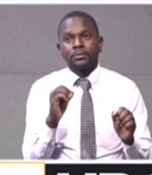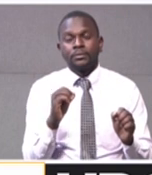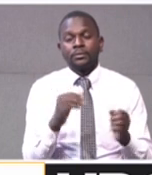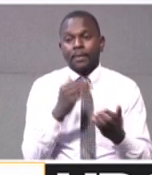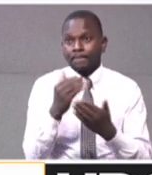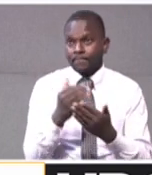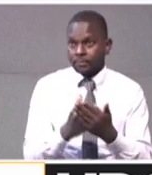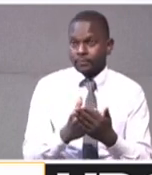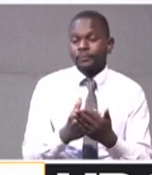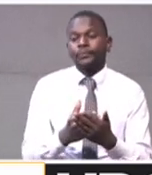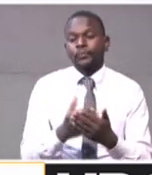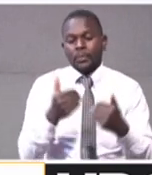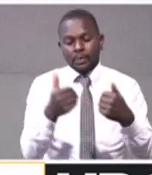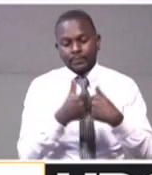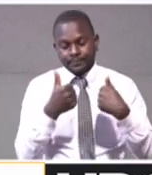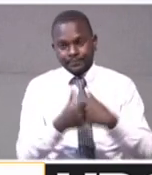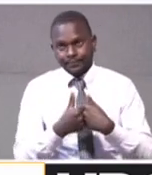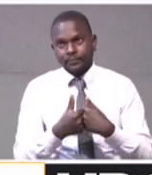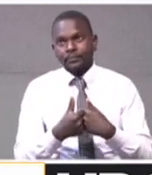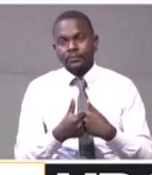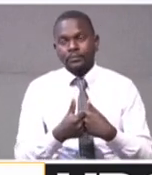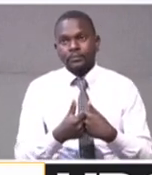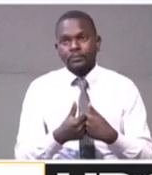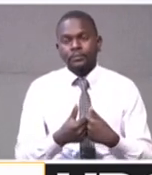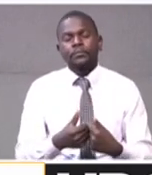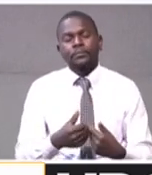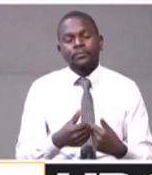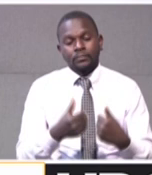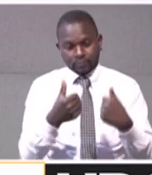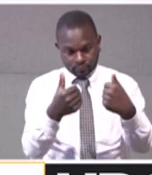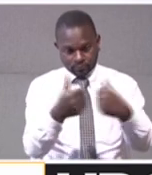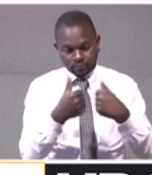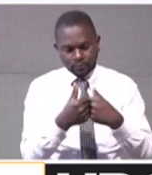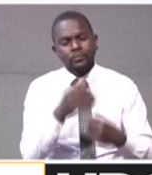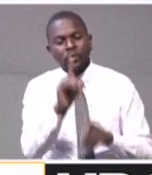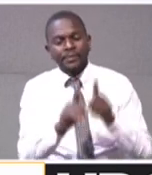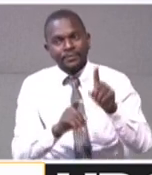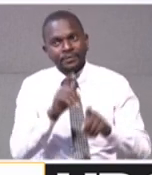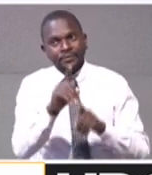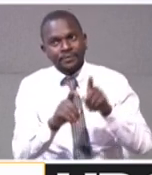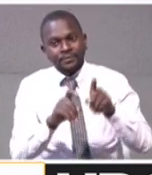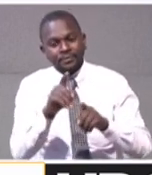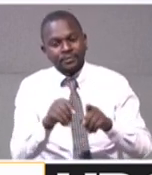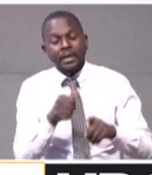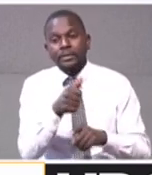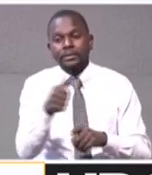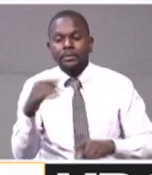Because I was told by the, you know me, I like interrogating each